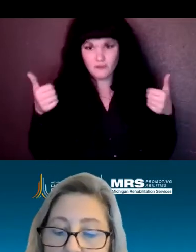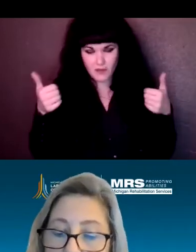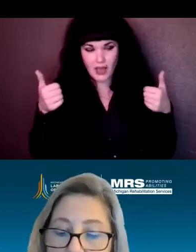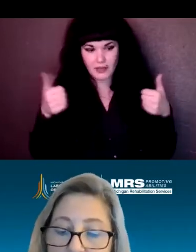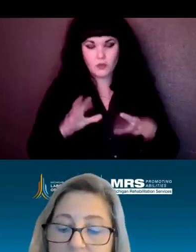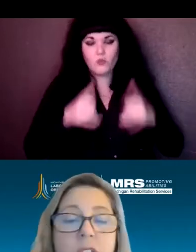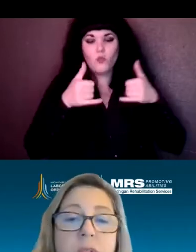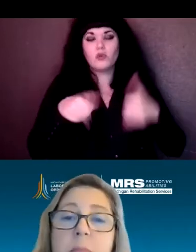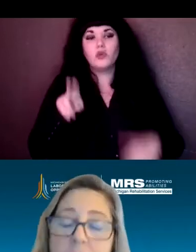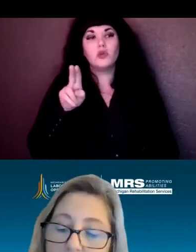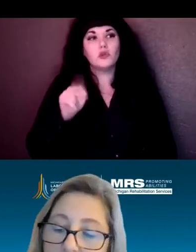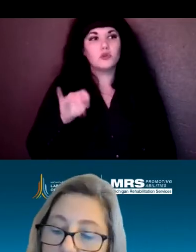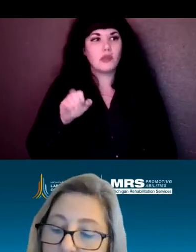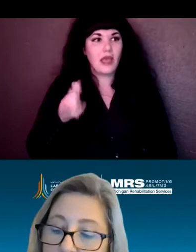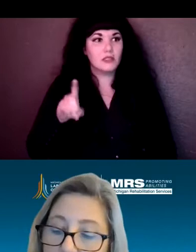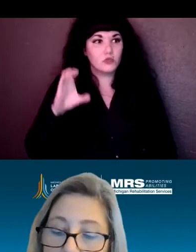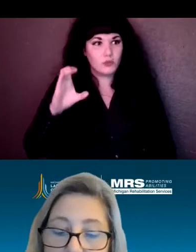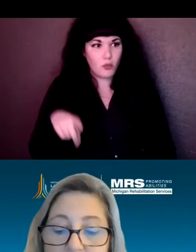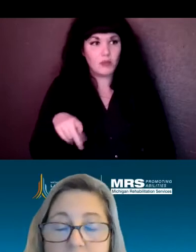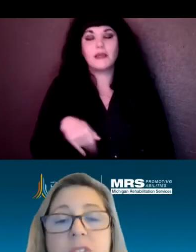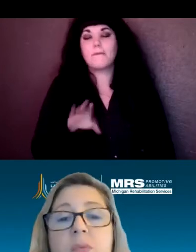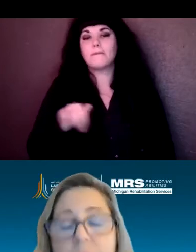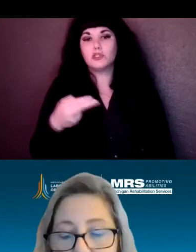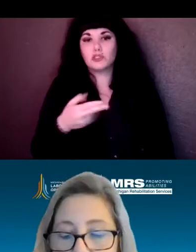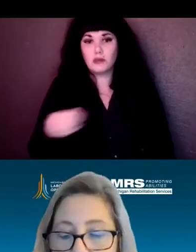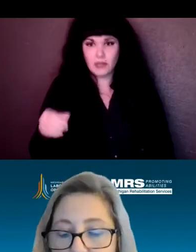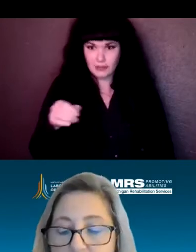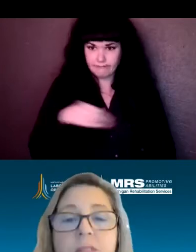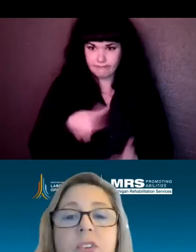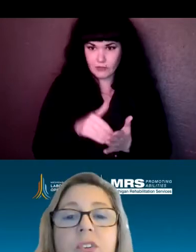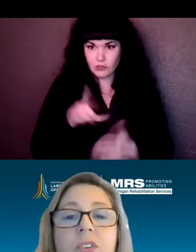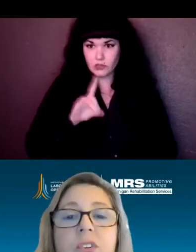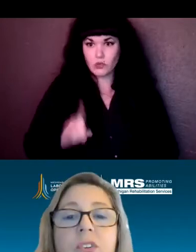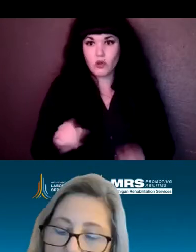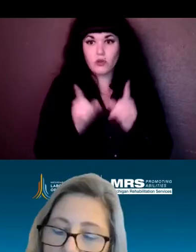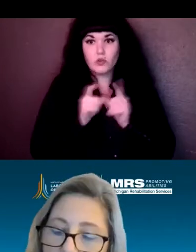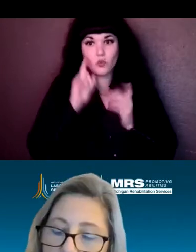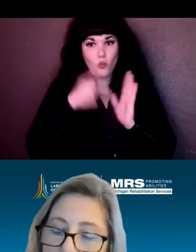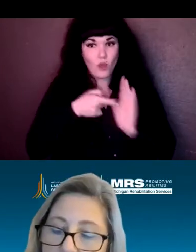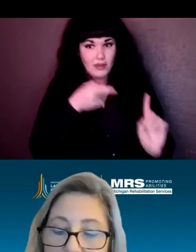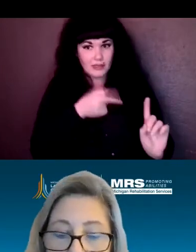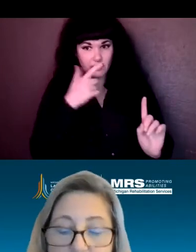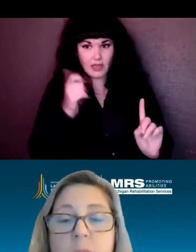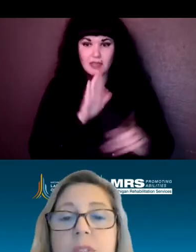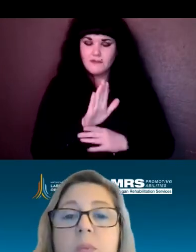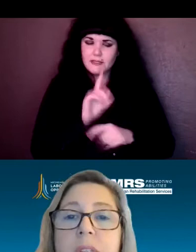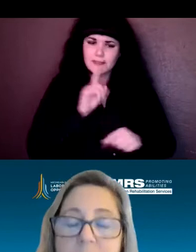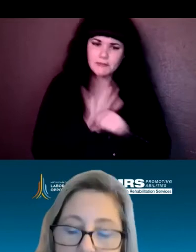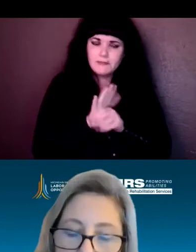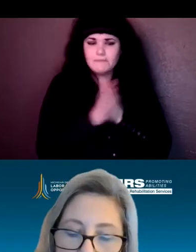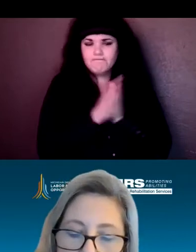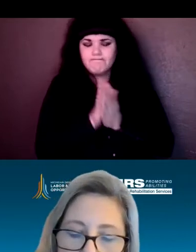of Michigan and UCP of Metro Detroit have also recognized him for his longstanding commitment to individuals